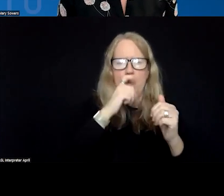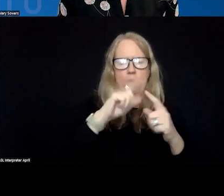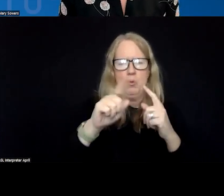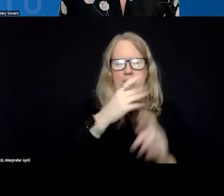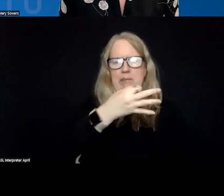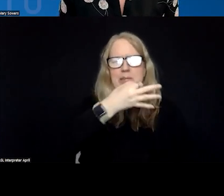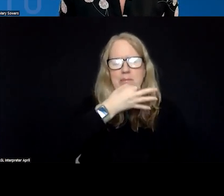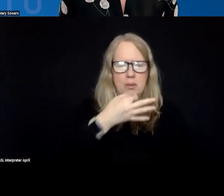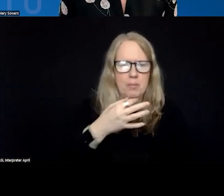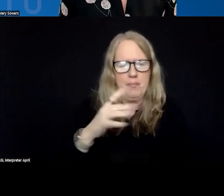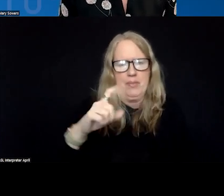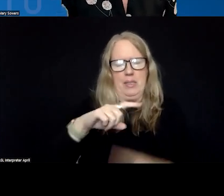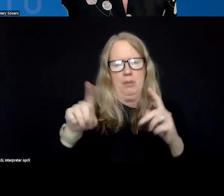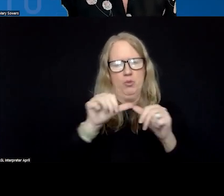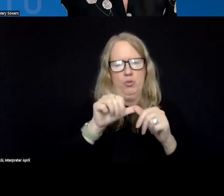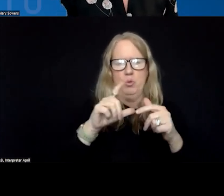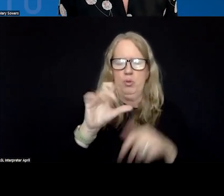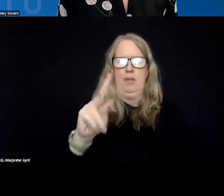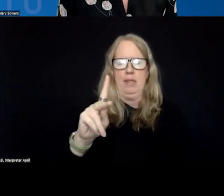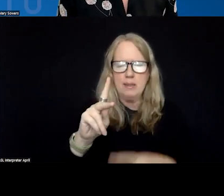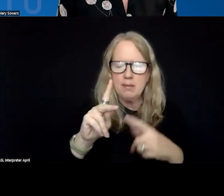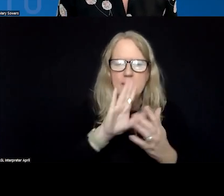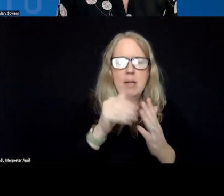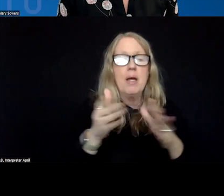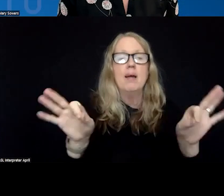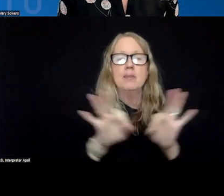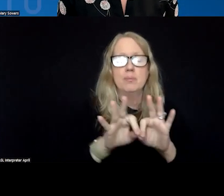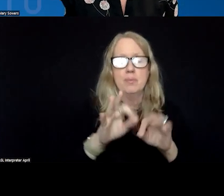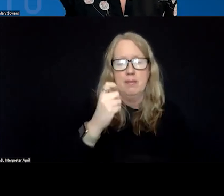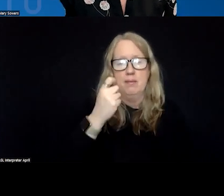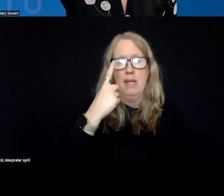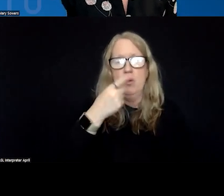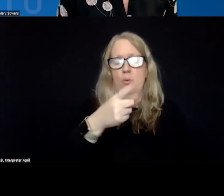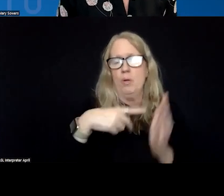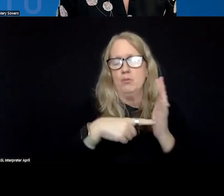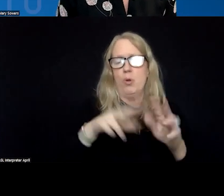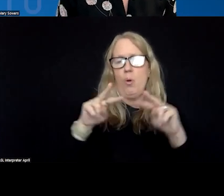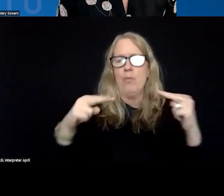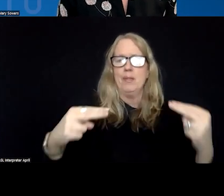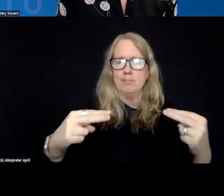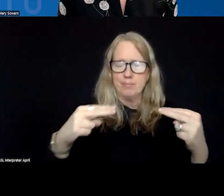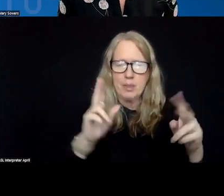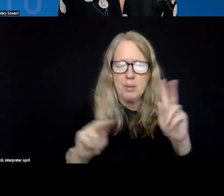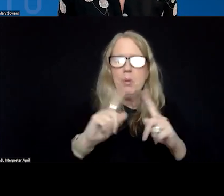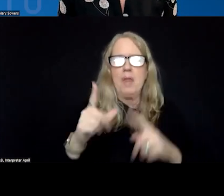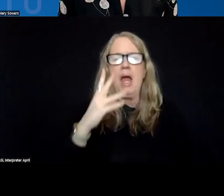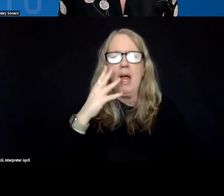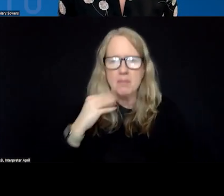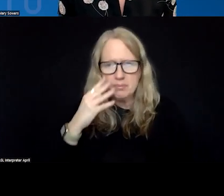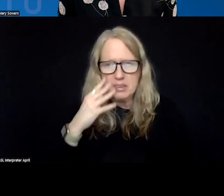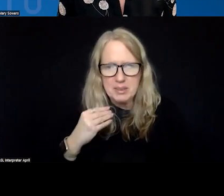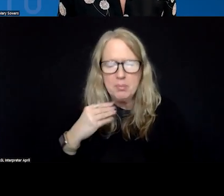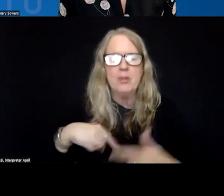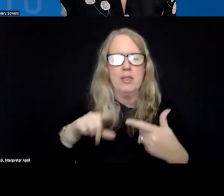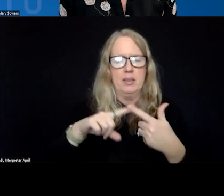expertise that's necessary to stand up the Link Center. Importantly, we've got a lens of individuals with lived experience really helping us